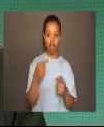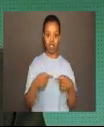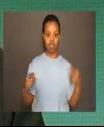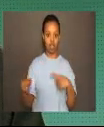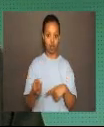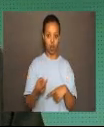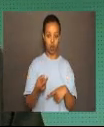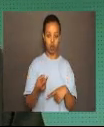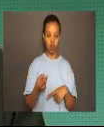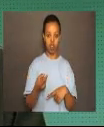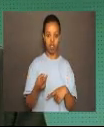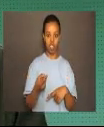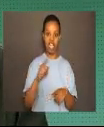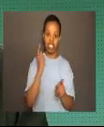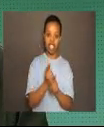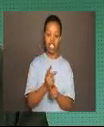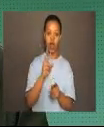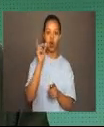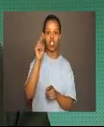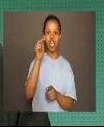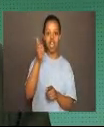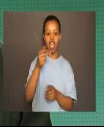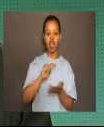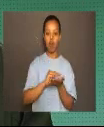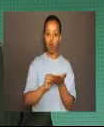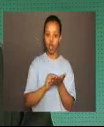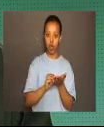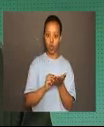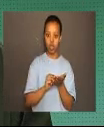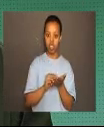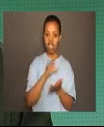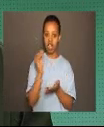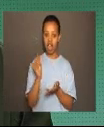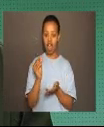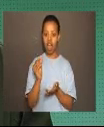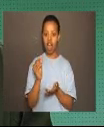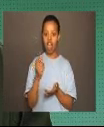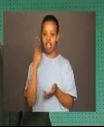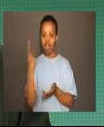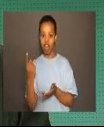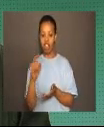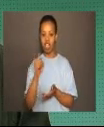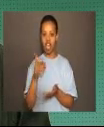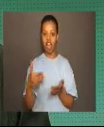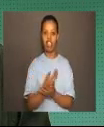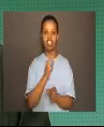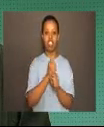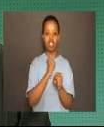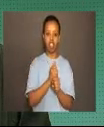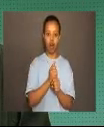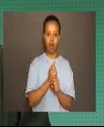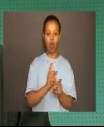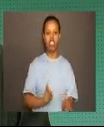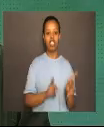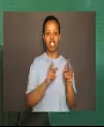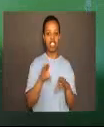the original DNA molecule and one newly synthesized strand that is its